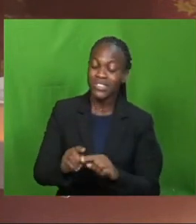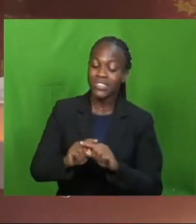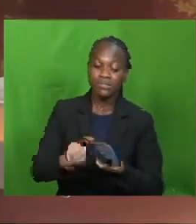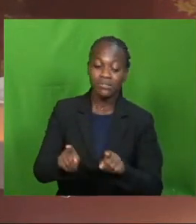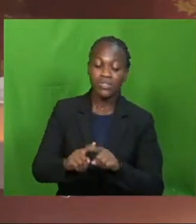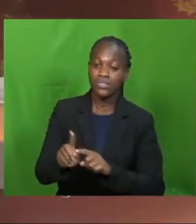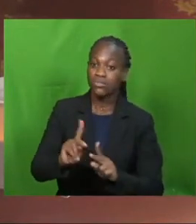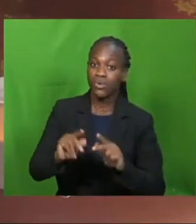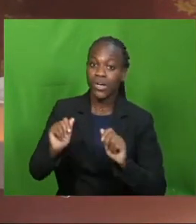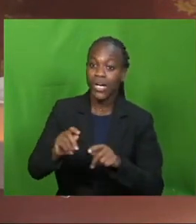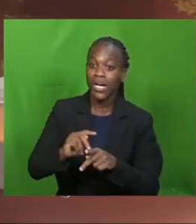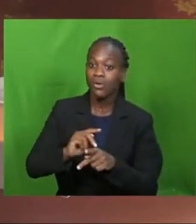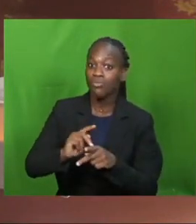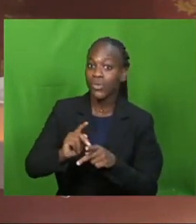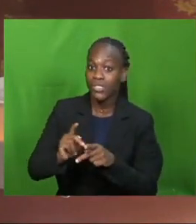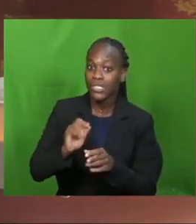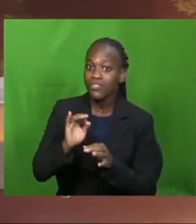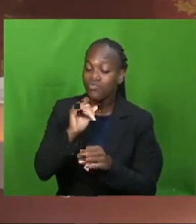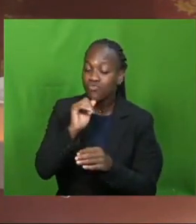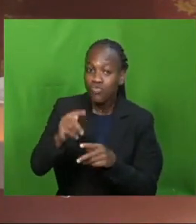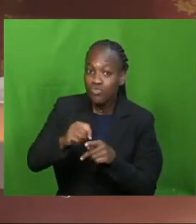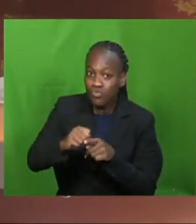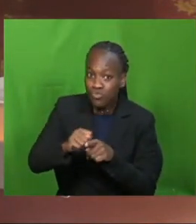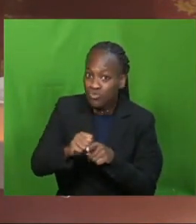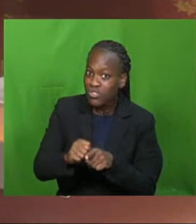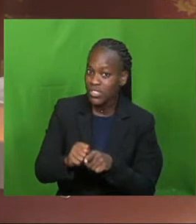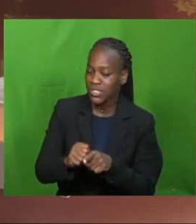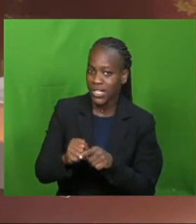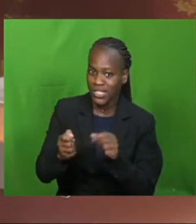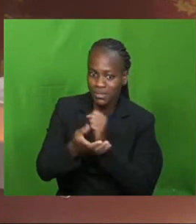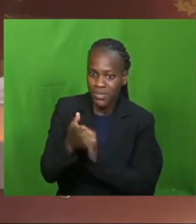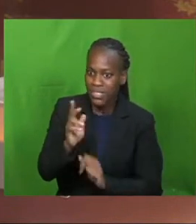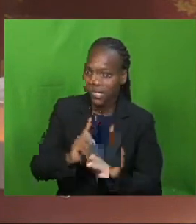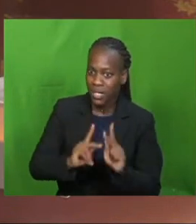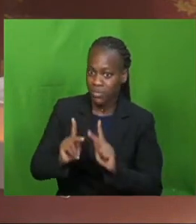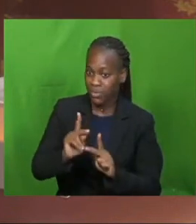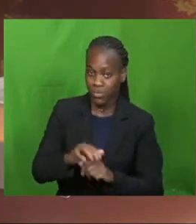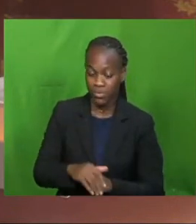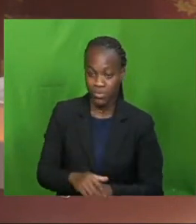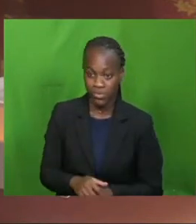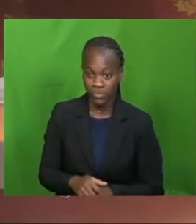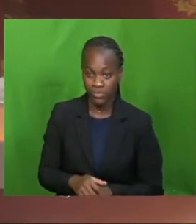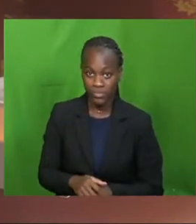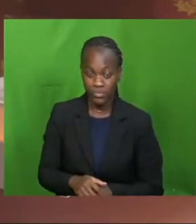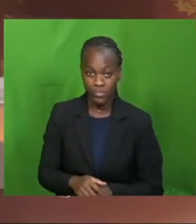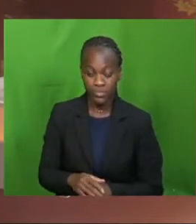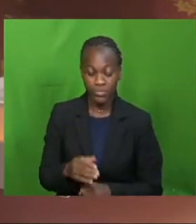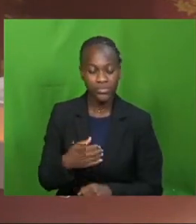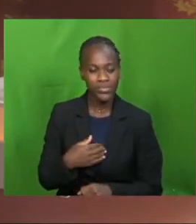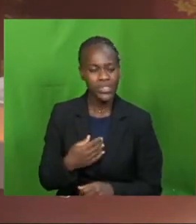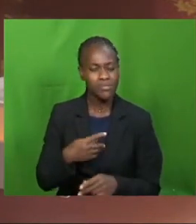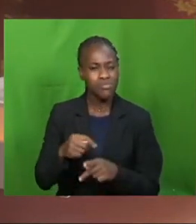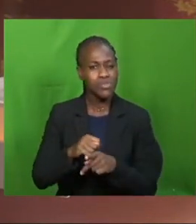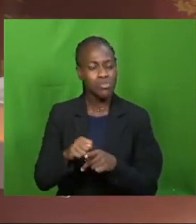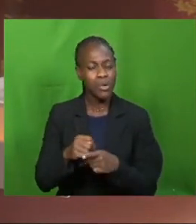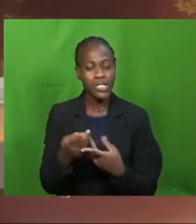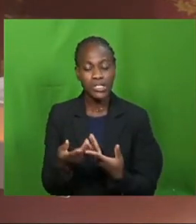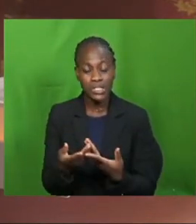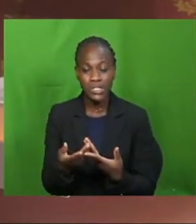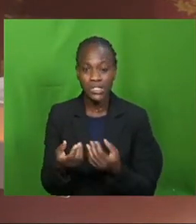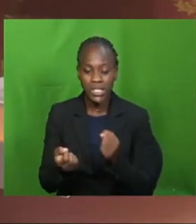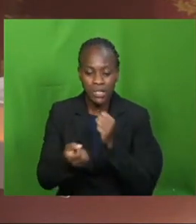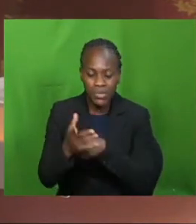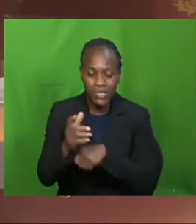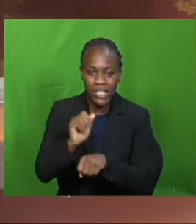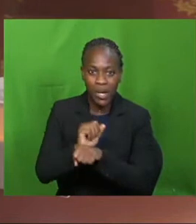practice it even when they have not been trained as journalists. Mr. Speaker, I practiced journalism for close to a decade. I never went to school as a